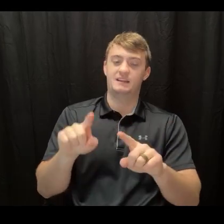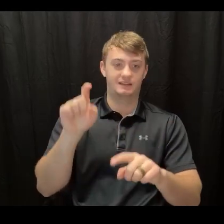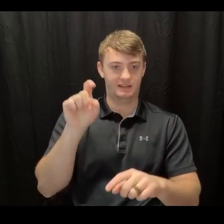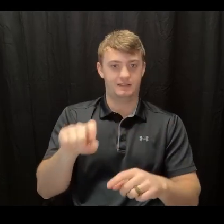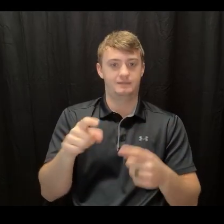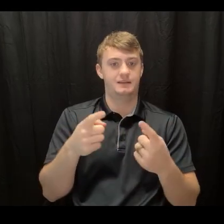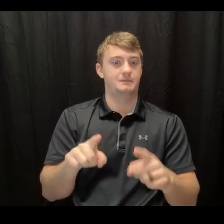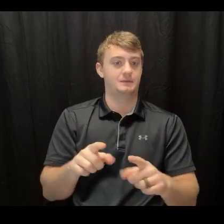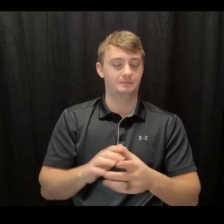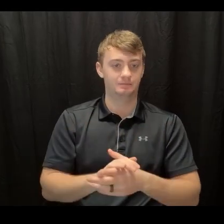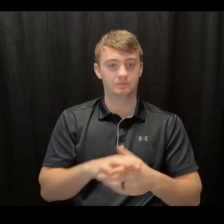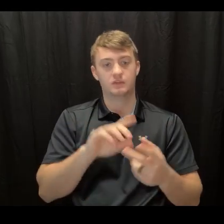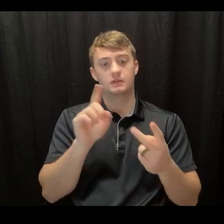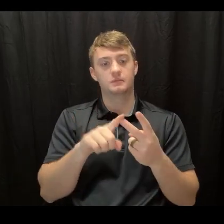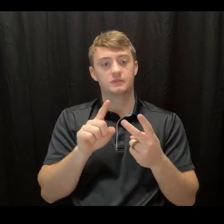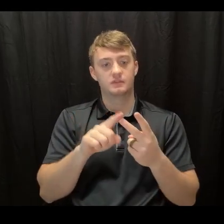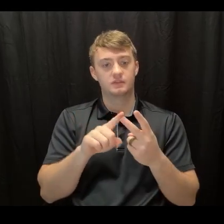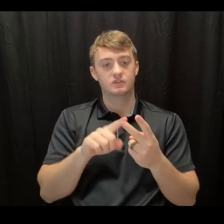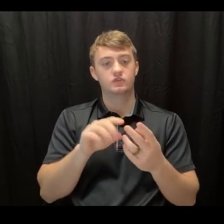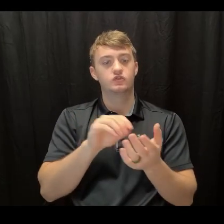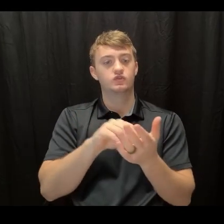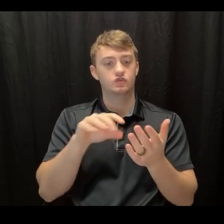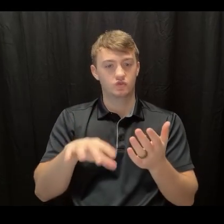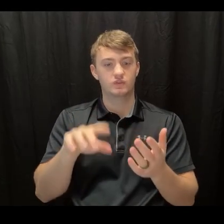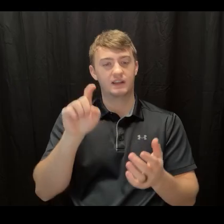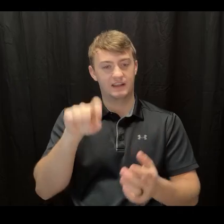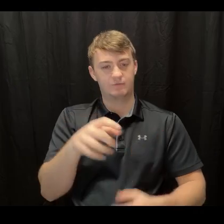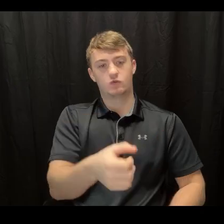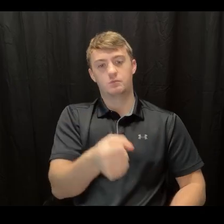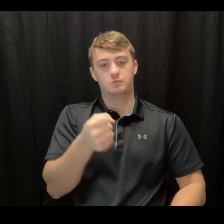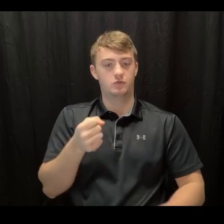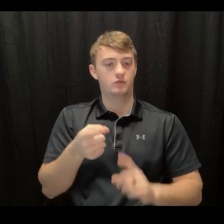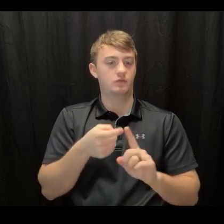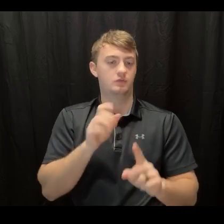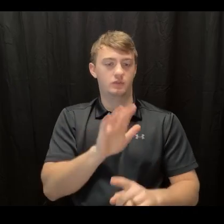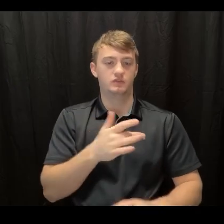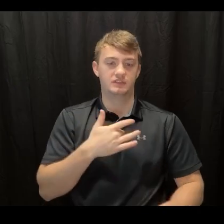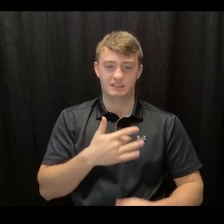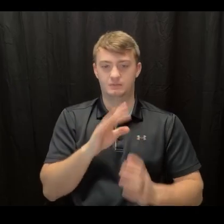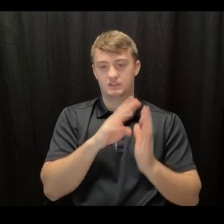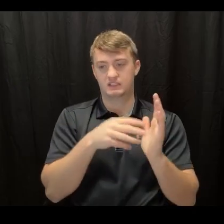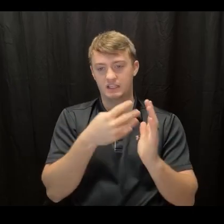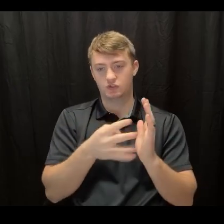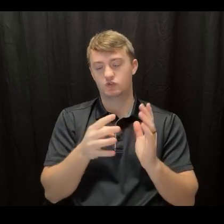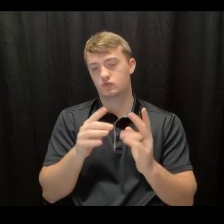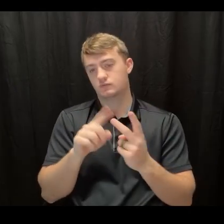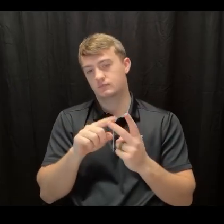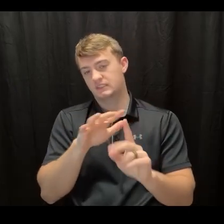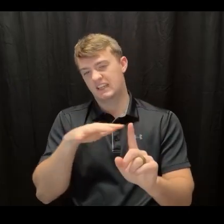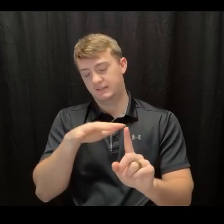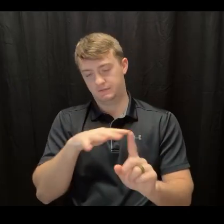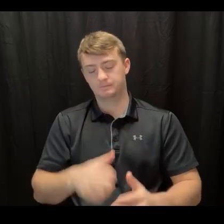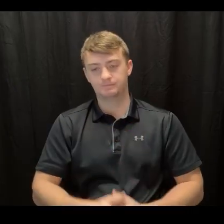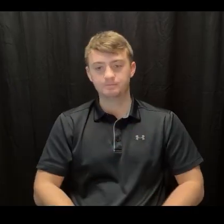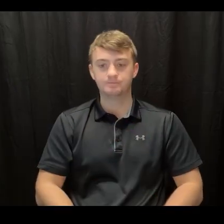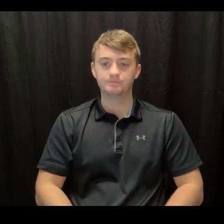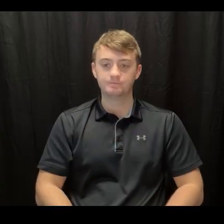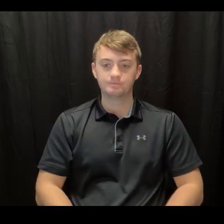have occurred. And number two, the student had to have been removed from their typical schedule or setting.